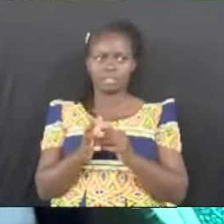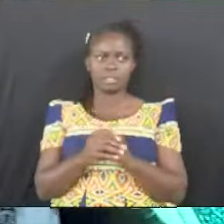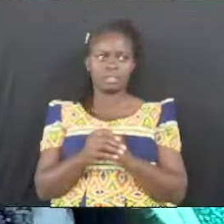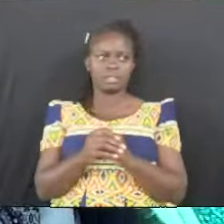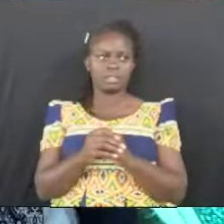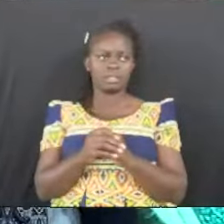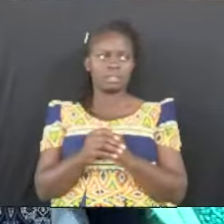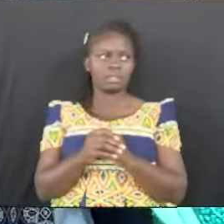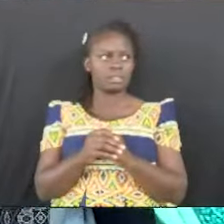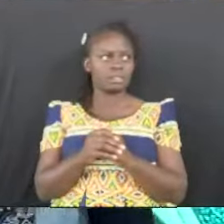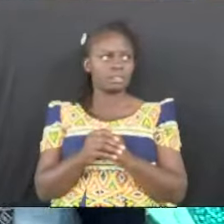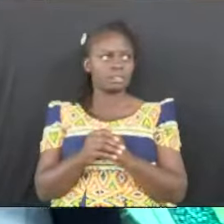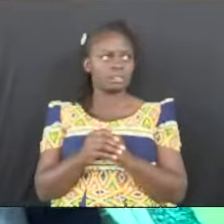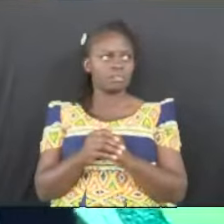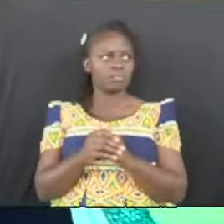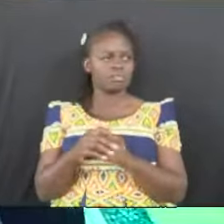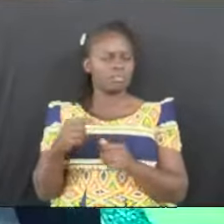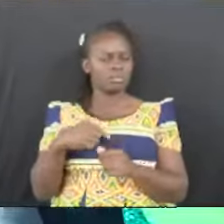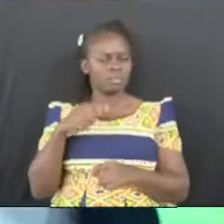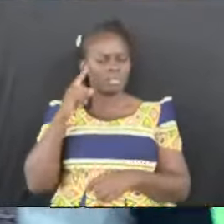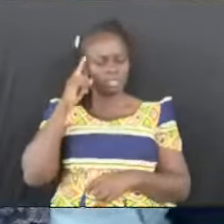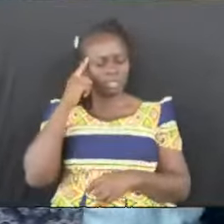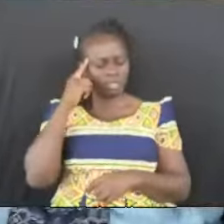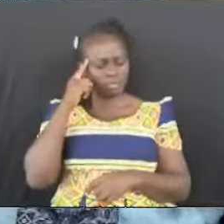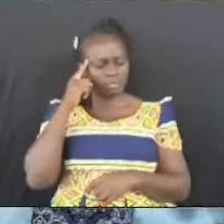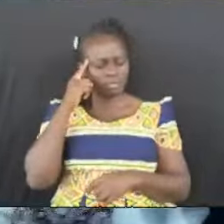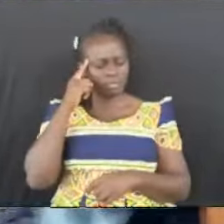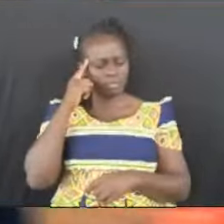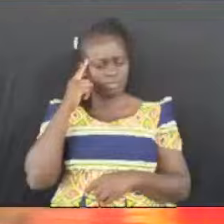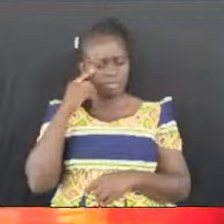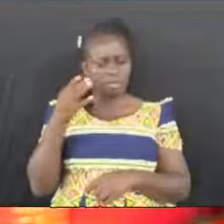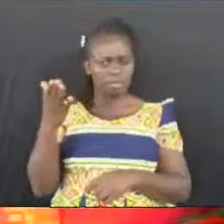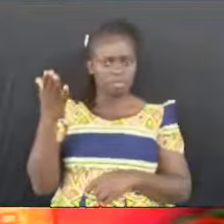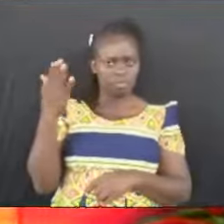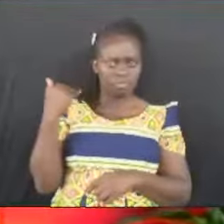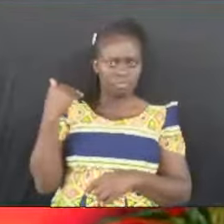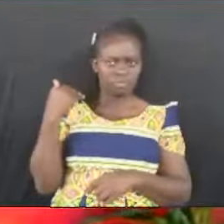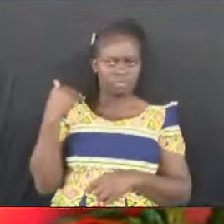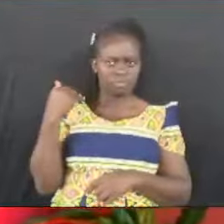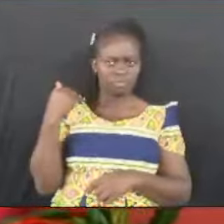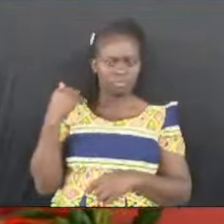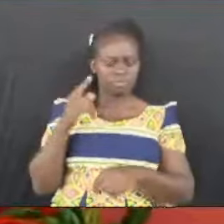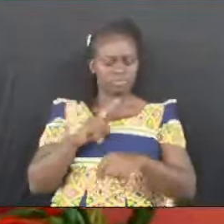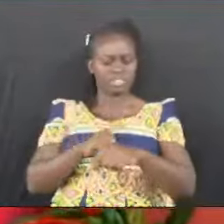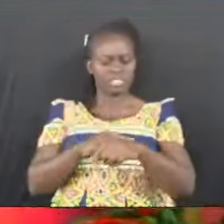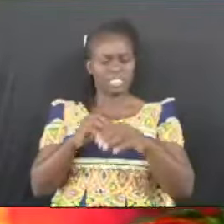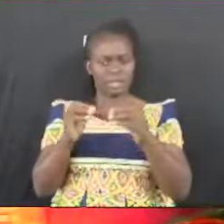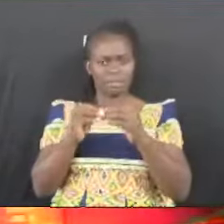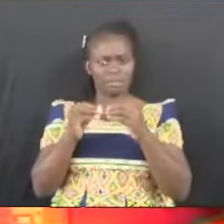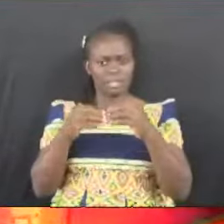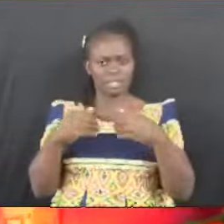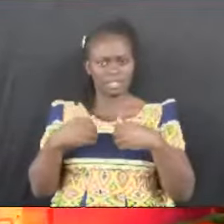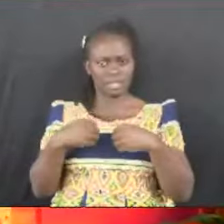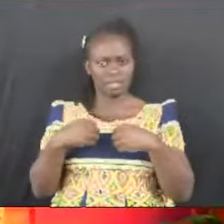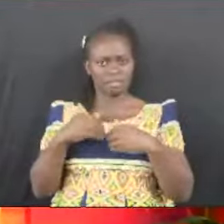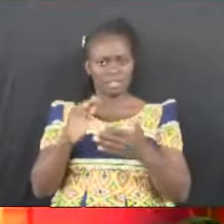all we need. And I was just telling you, in my meeting with other people,